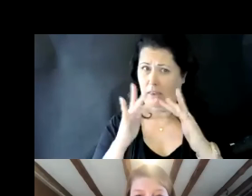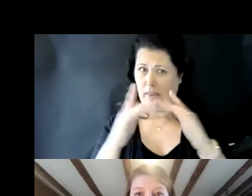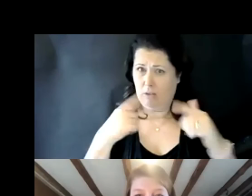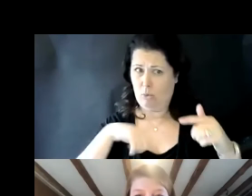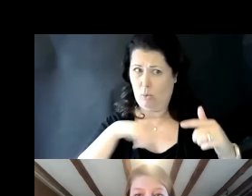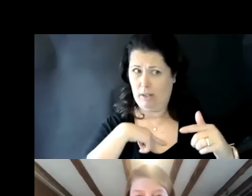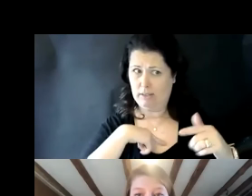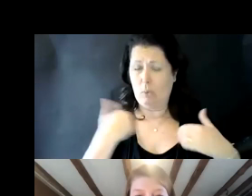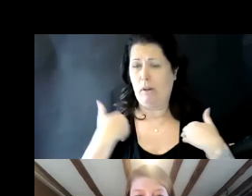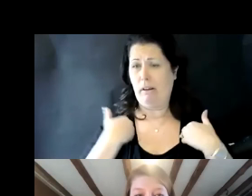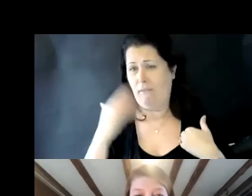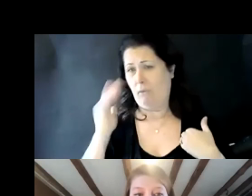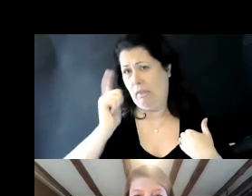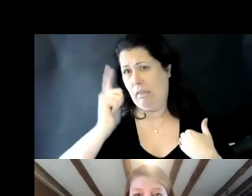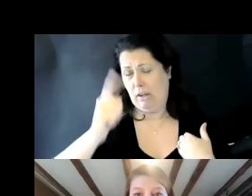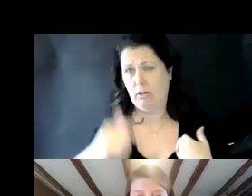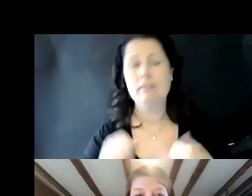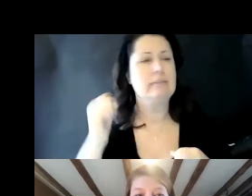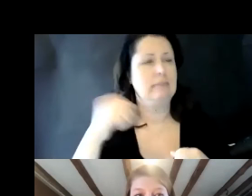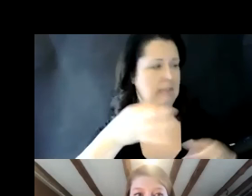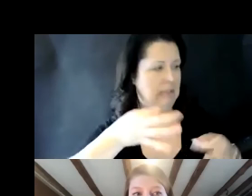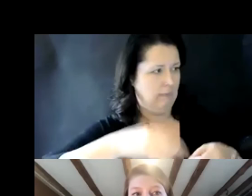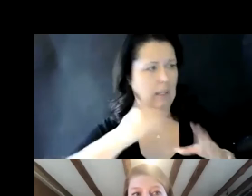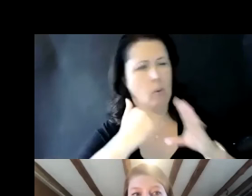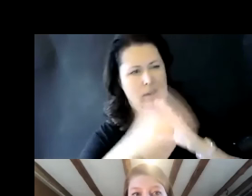have them in our files as well? Absolutely.